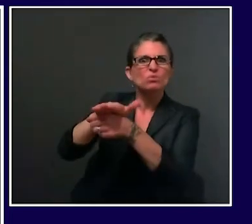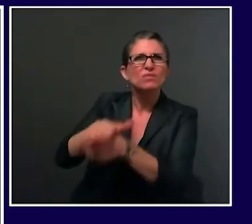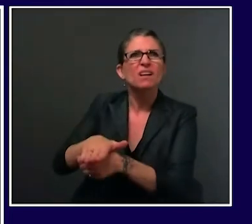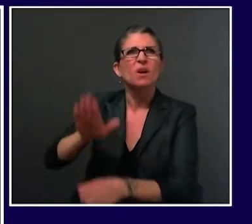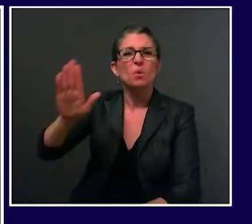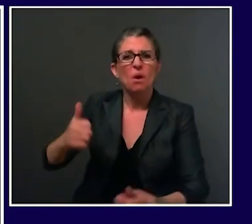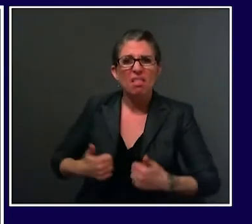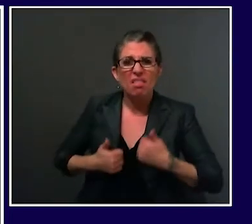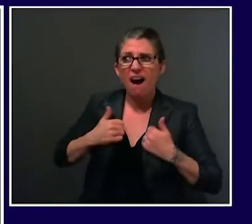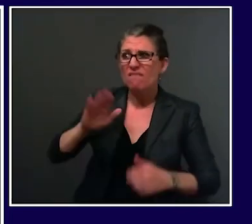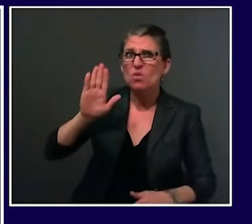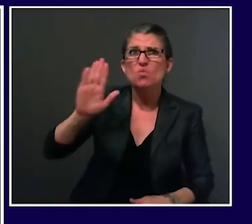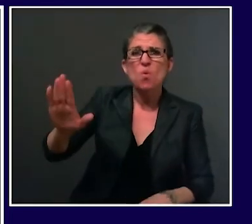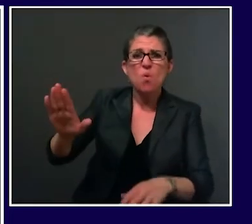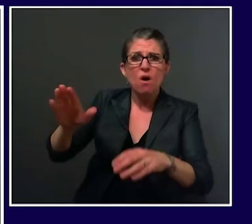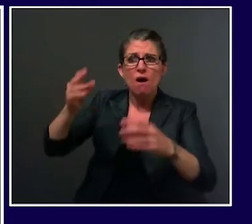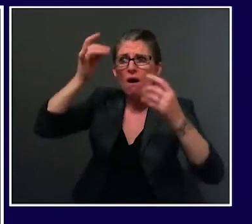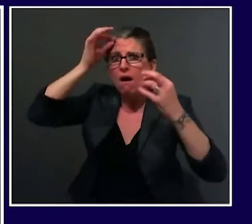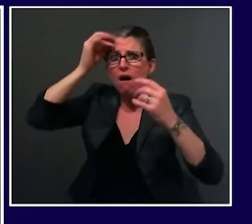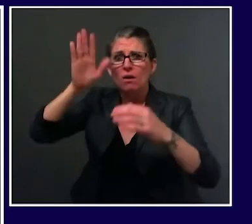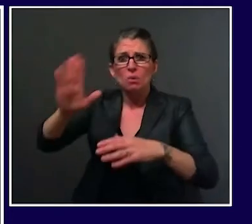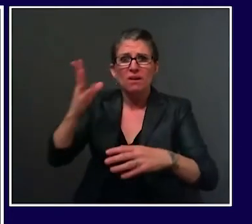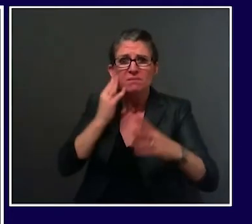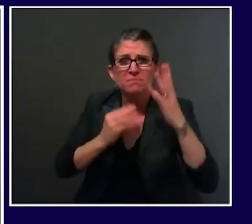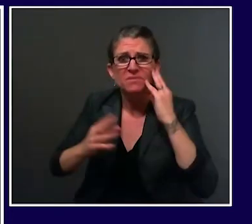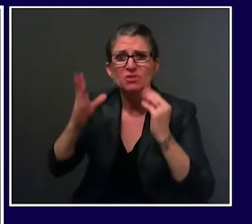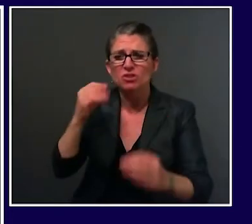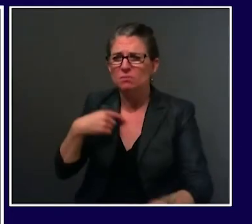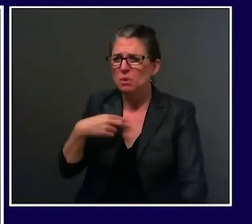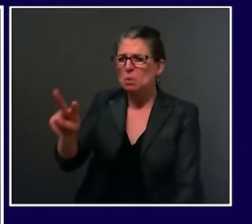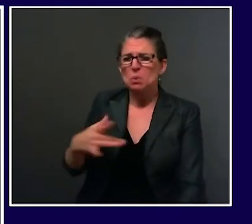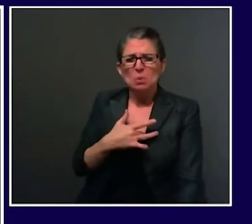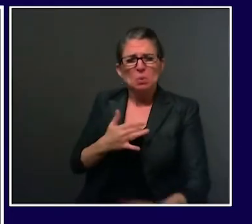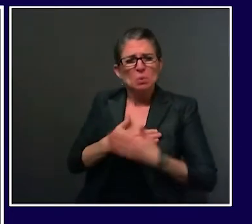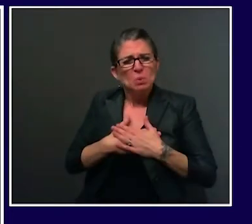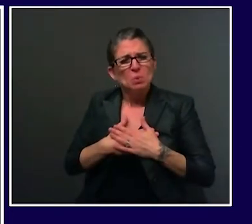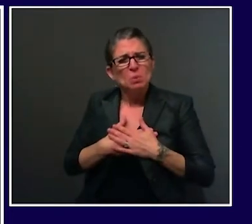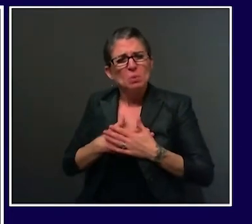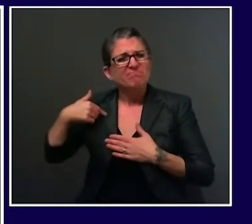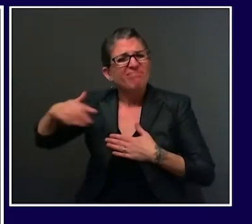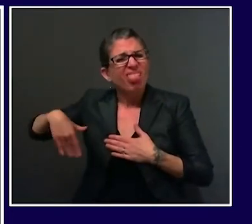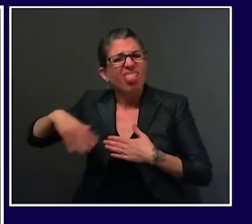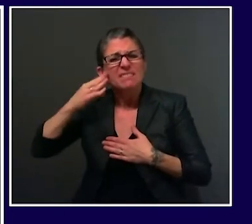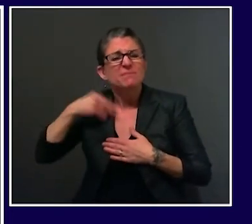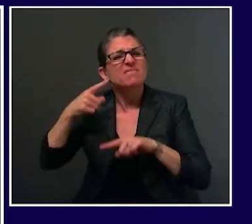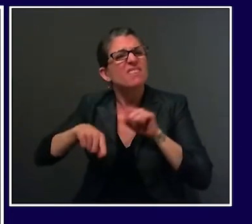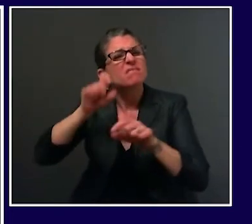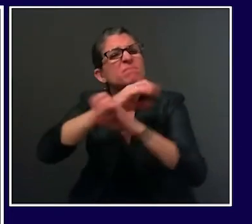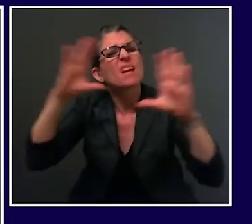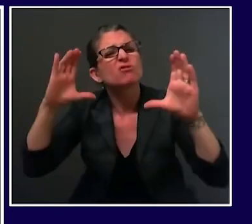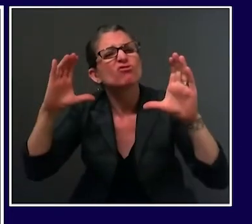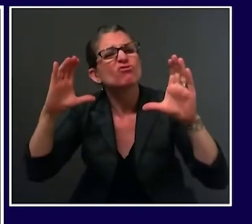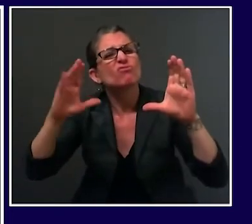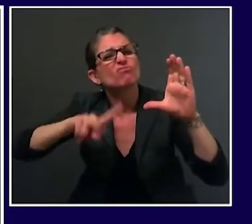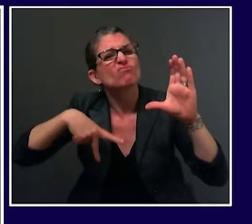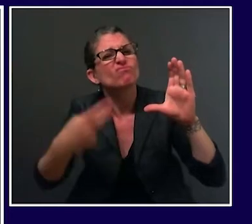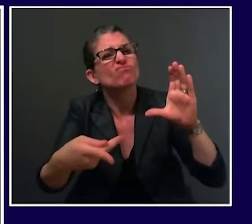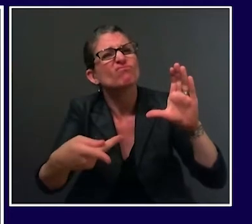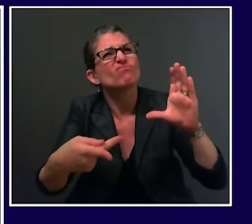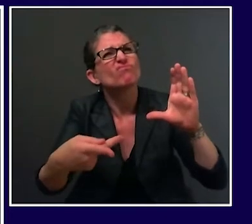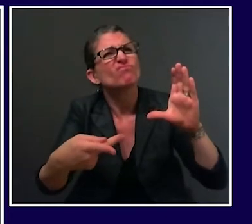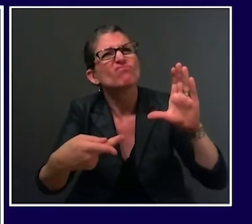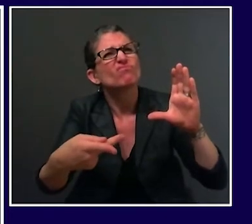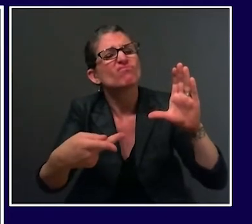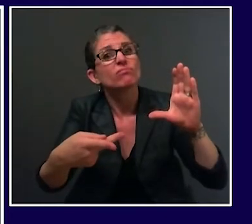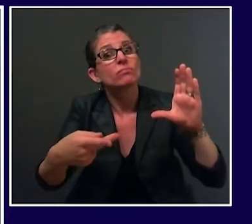with it. On our side, our team has every single day for the past several months